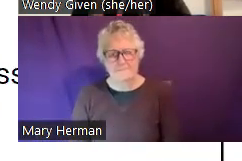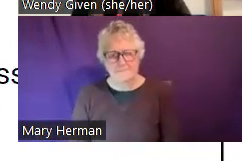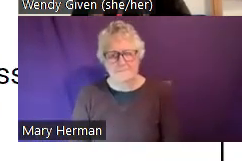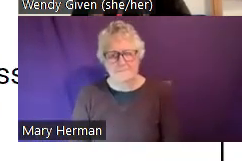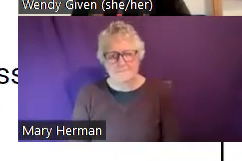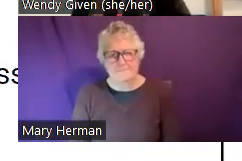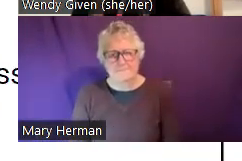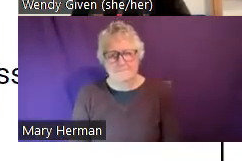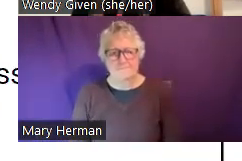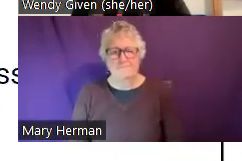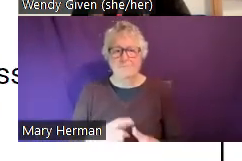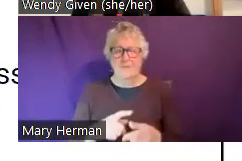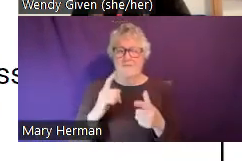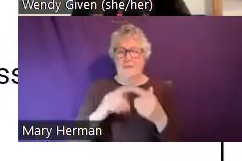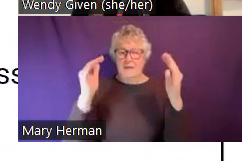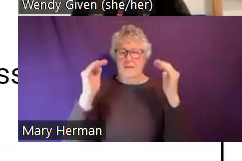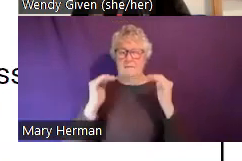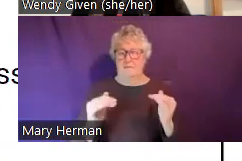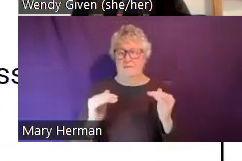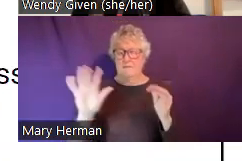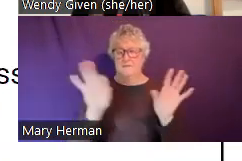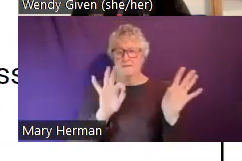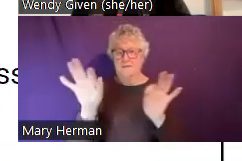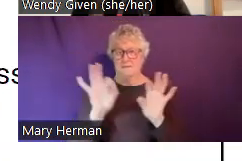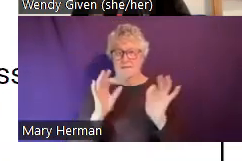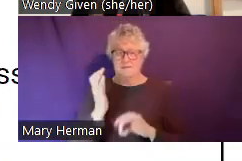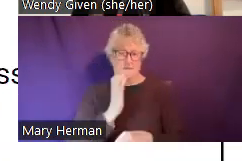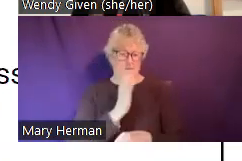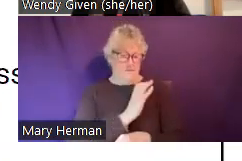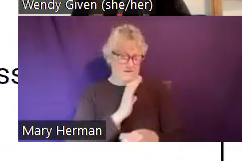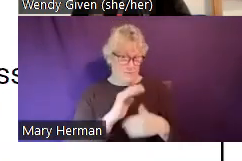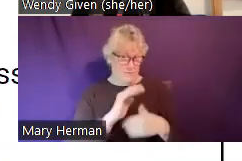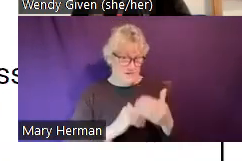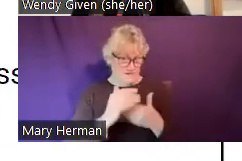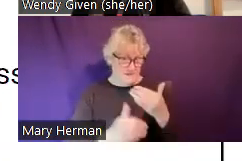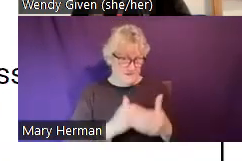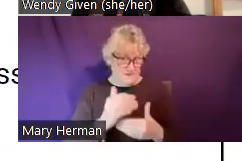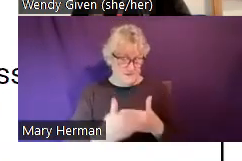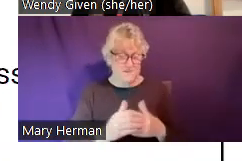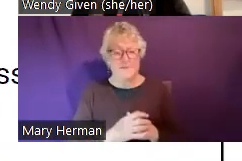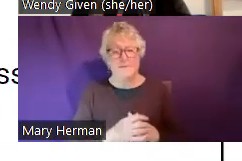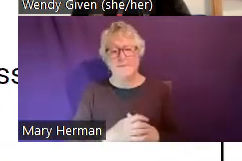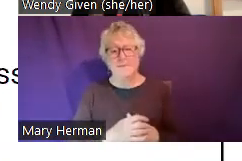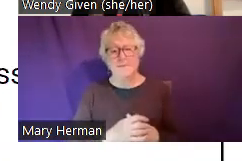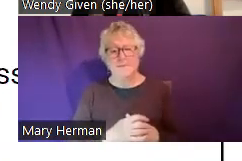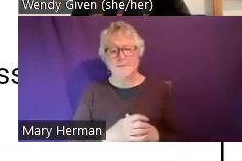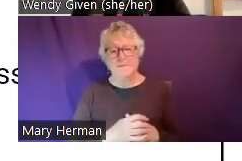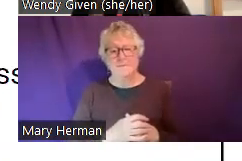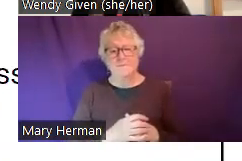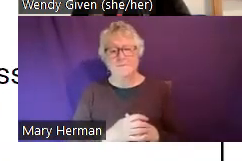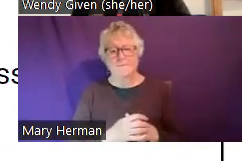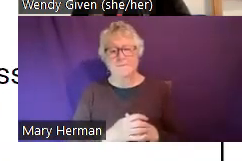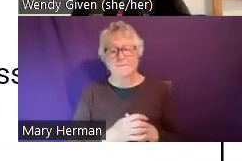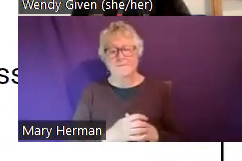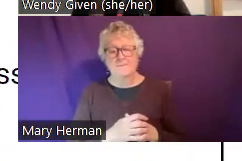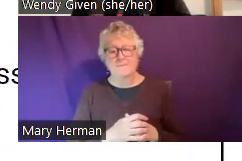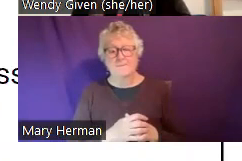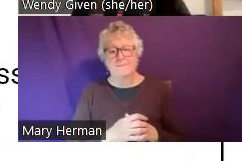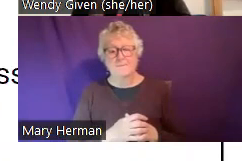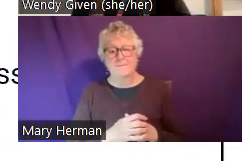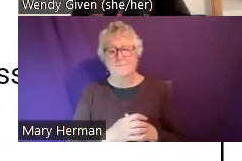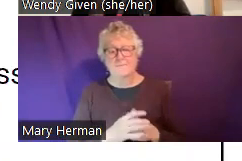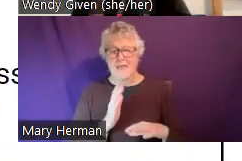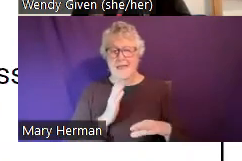And then the selection committee process. So the selection committee, after the due date